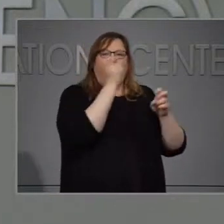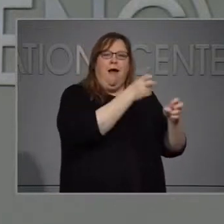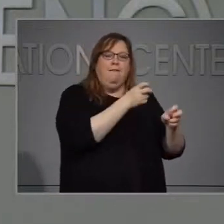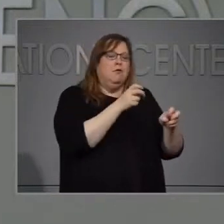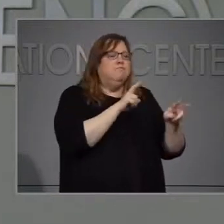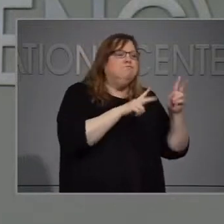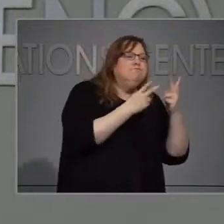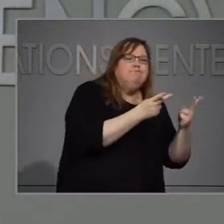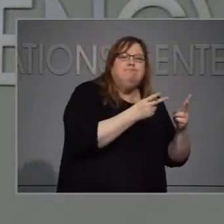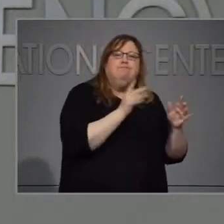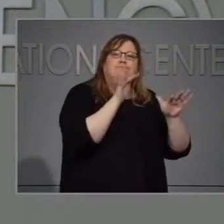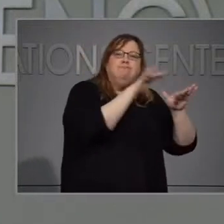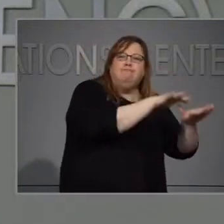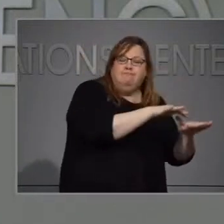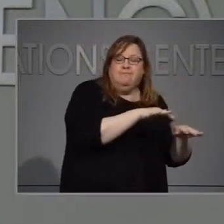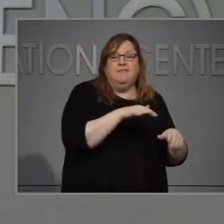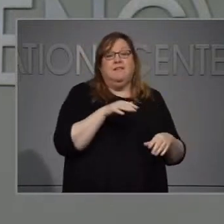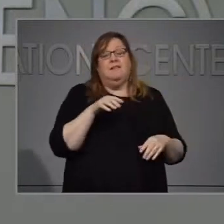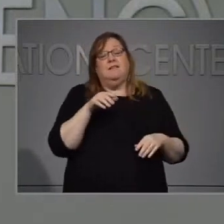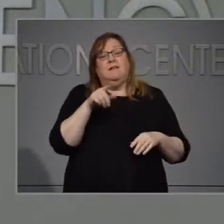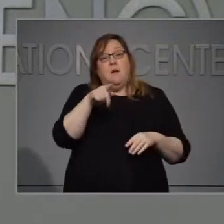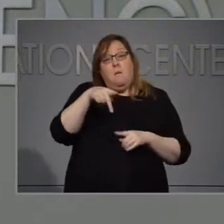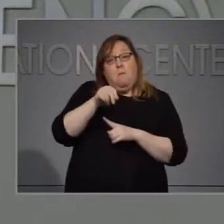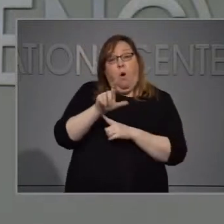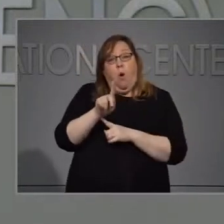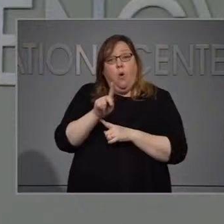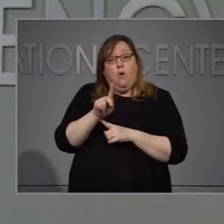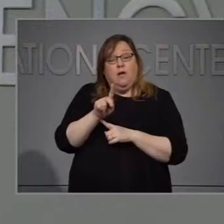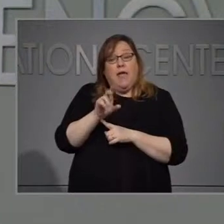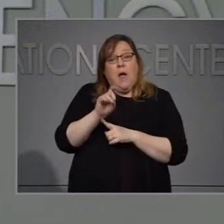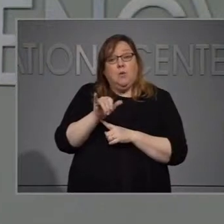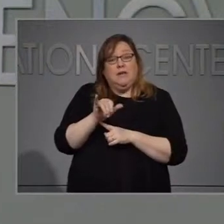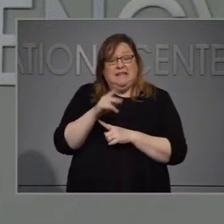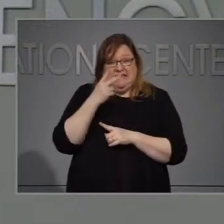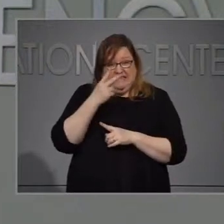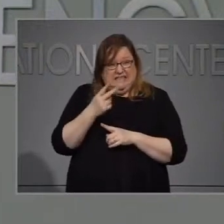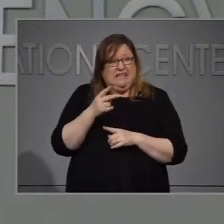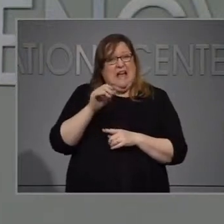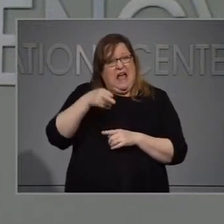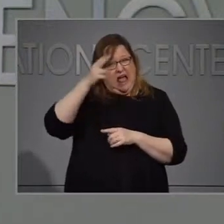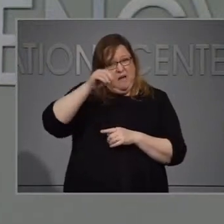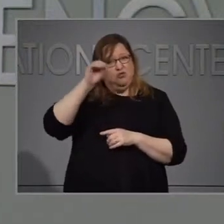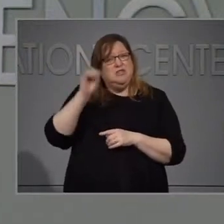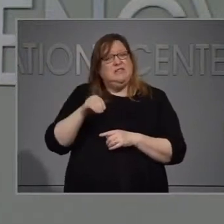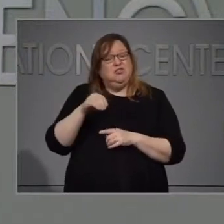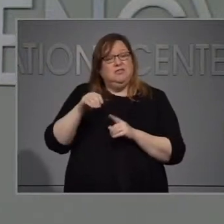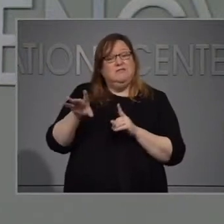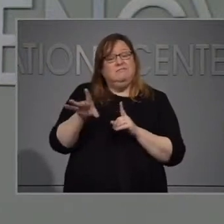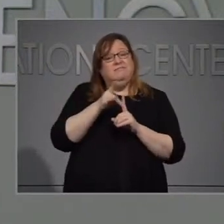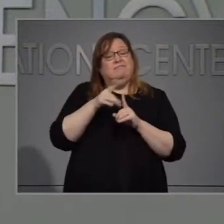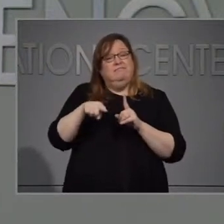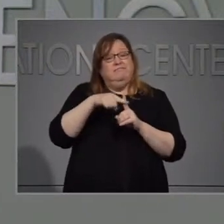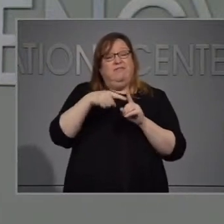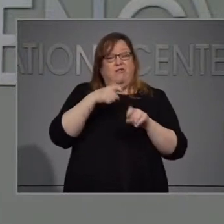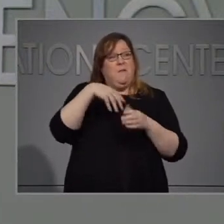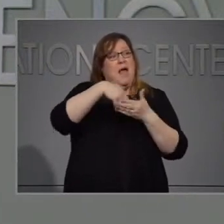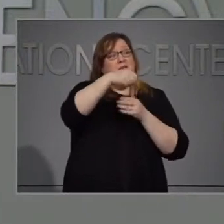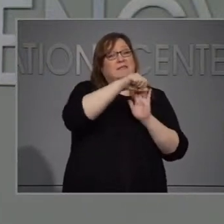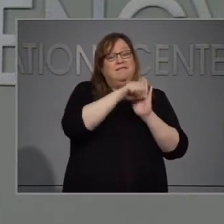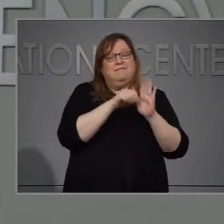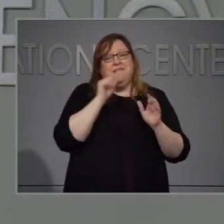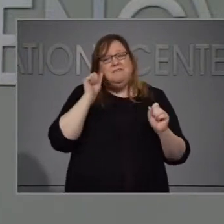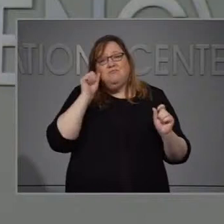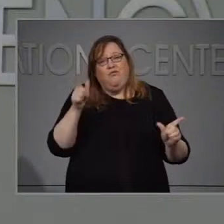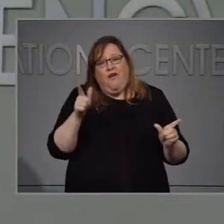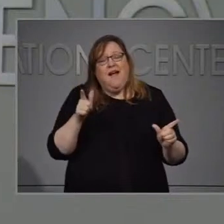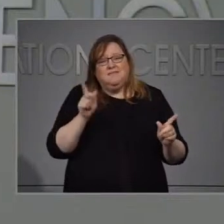surprise me to hear that Polk County is seeing a number of their cases come from outside of the state. Again, I think this is why we have to go